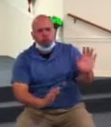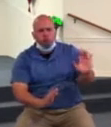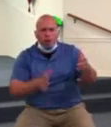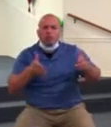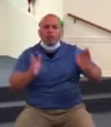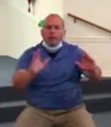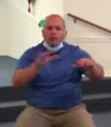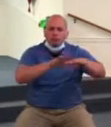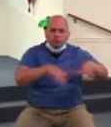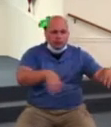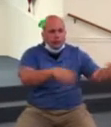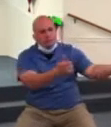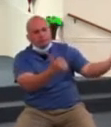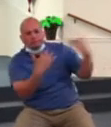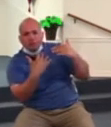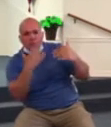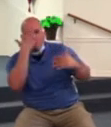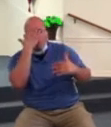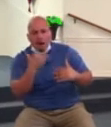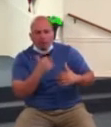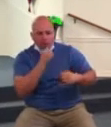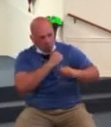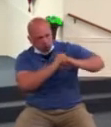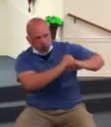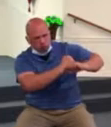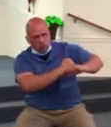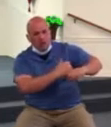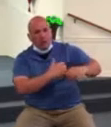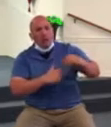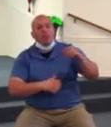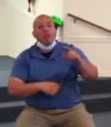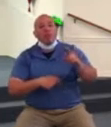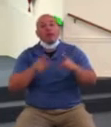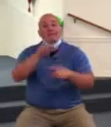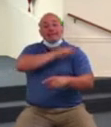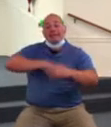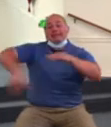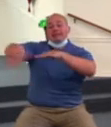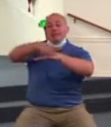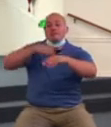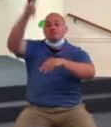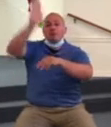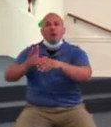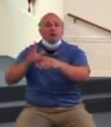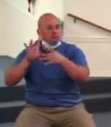them, for the kingdom of God belongs to such as these. Truly I tell you,